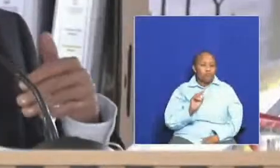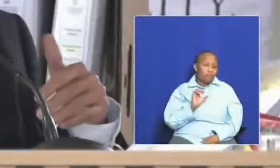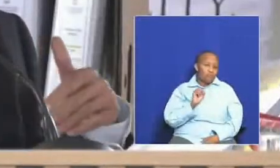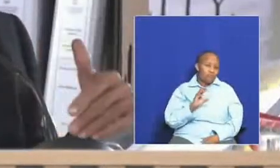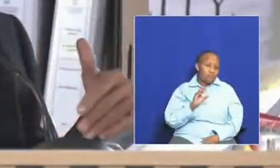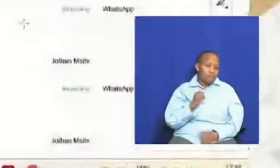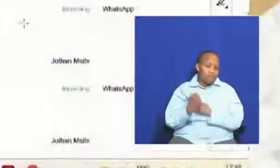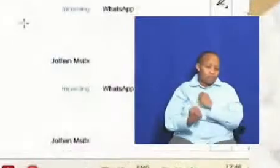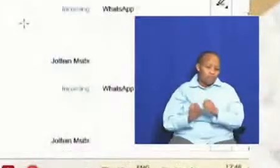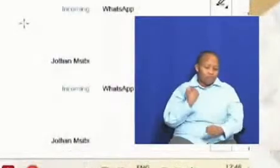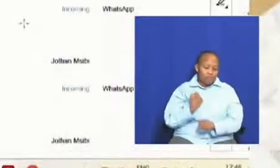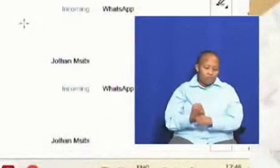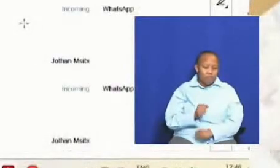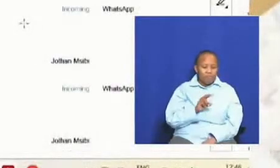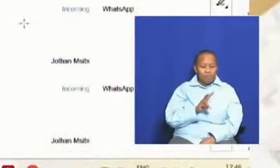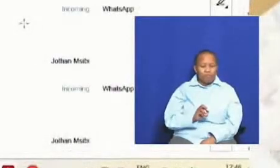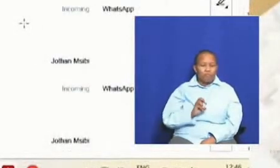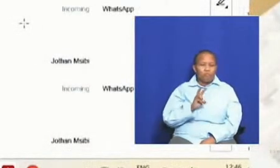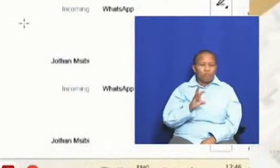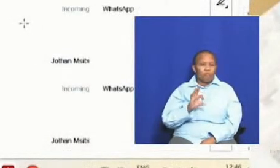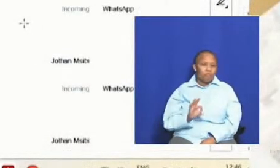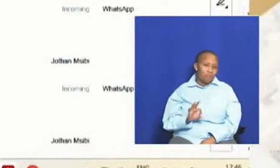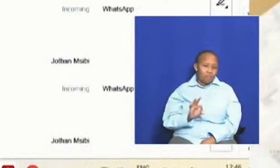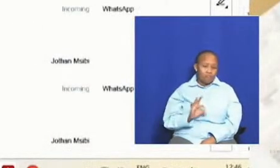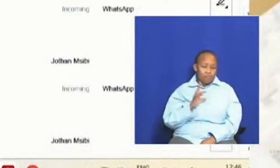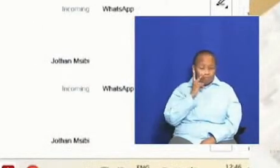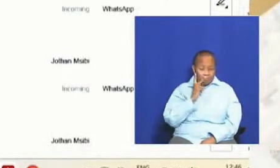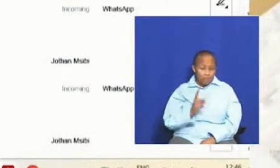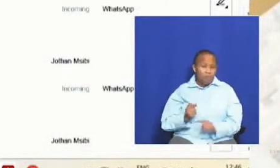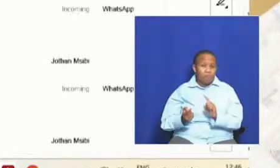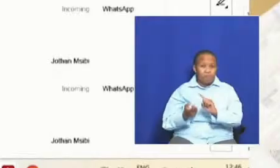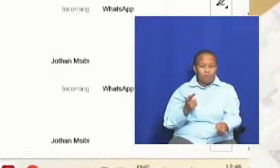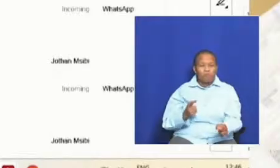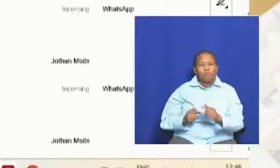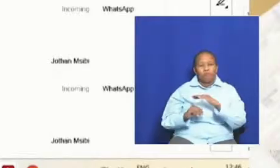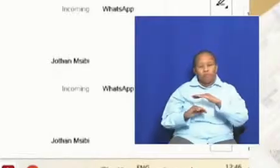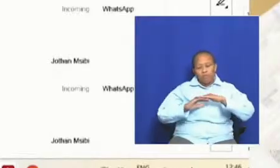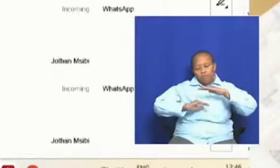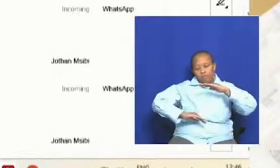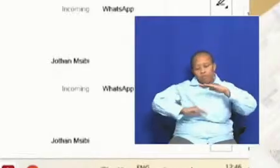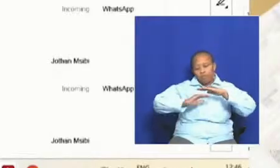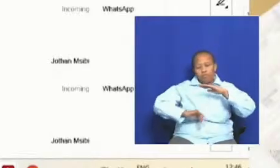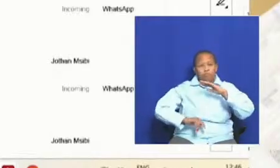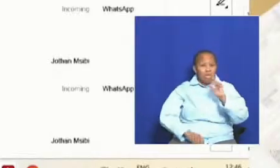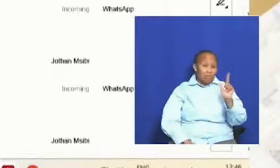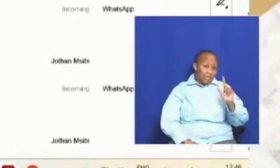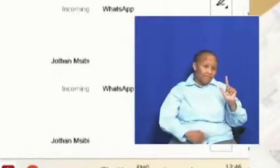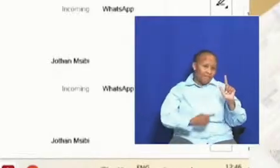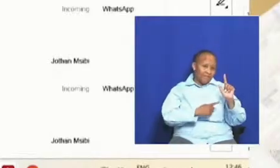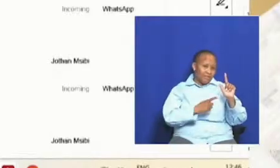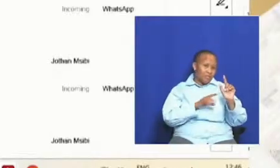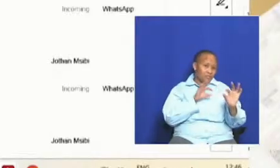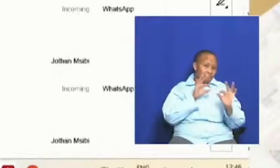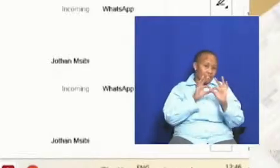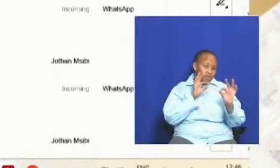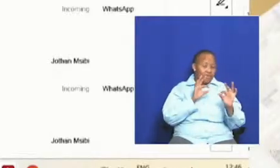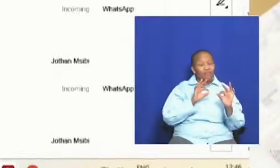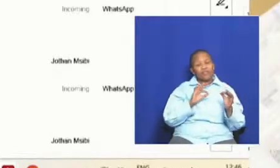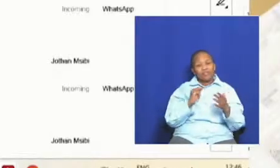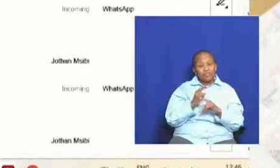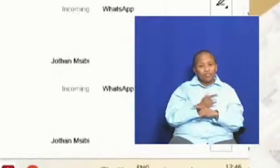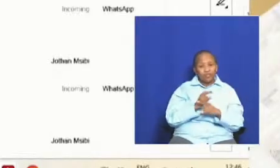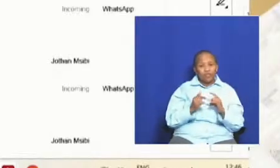If you see at the bottom left of that particular chat, and it's from Mr. Jotham